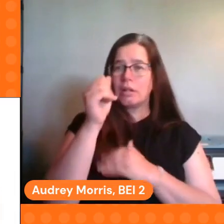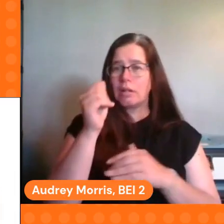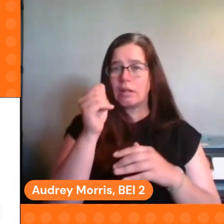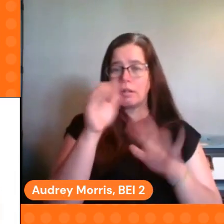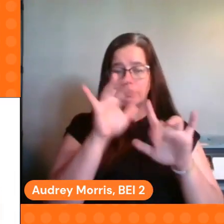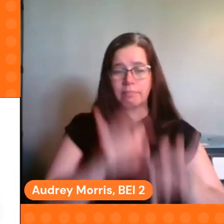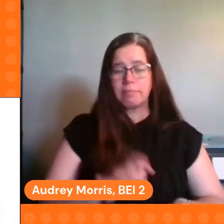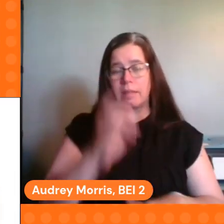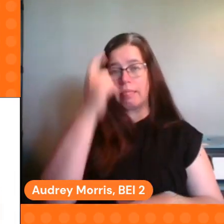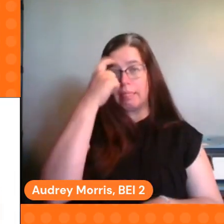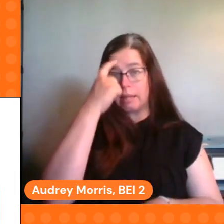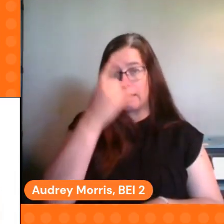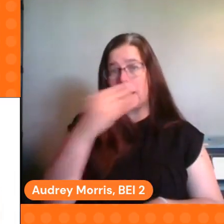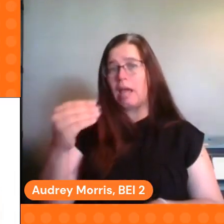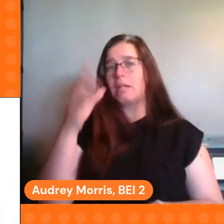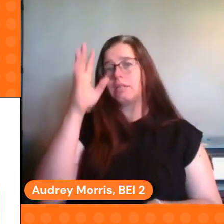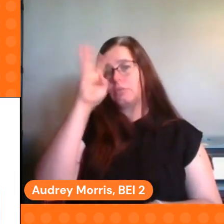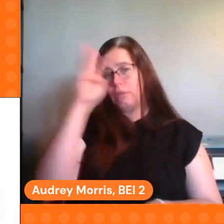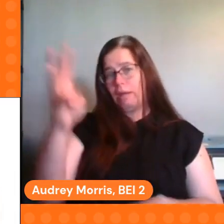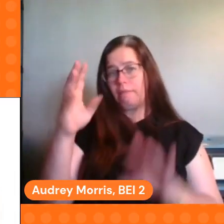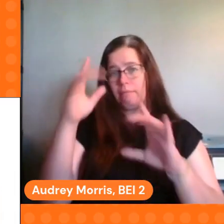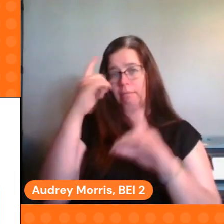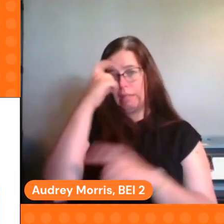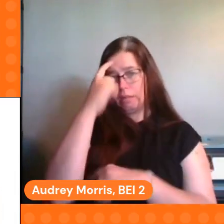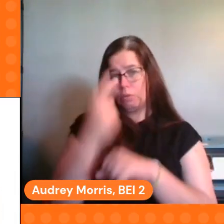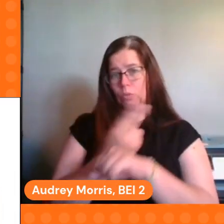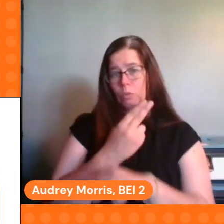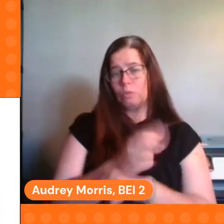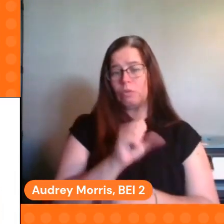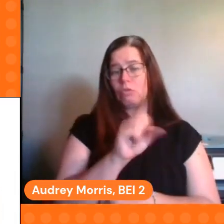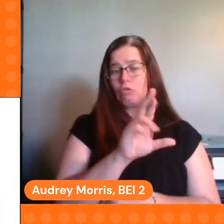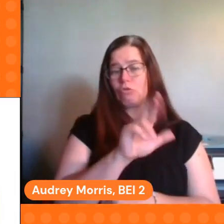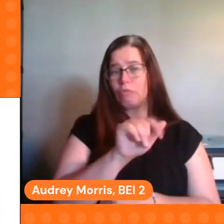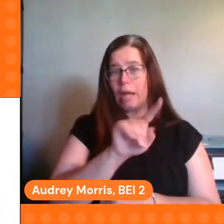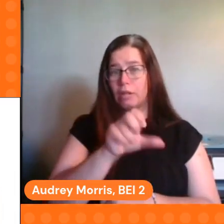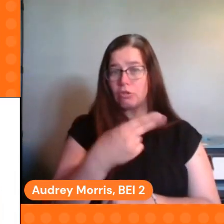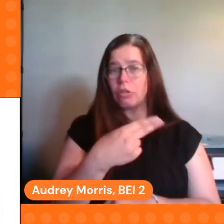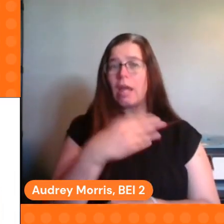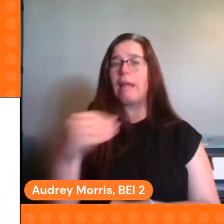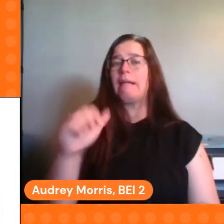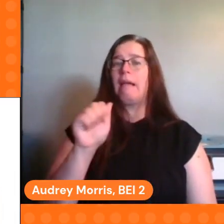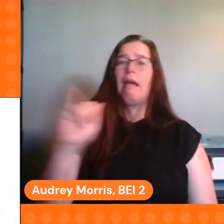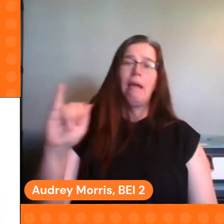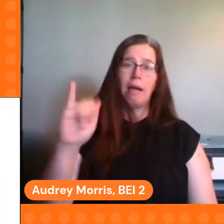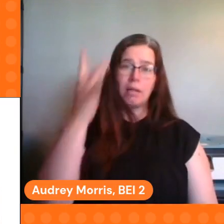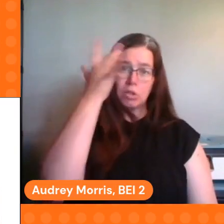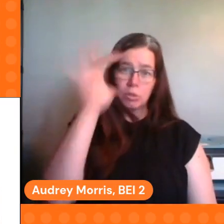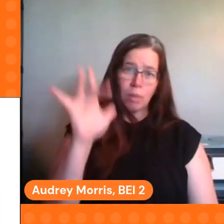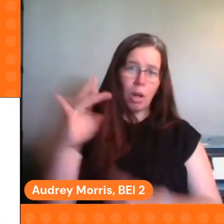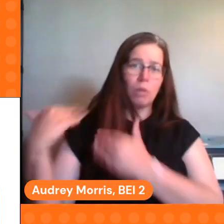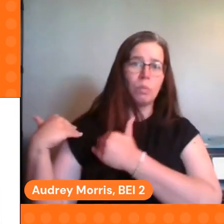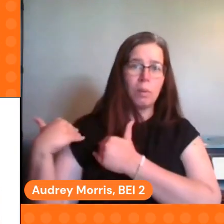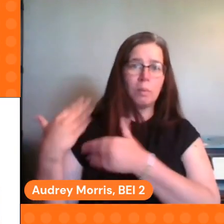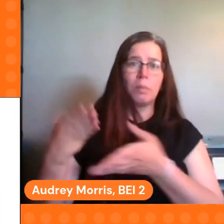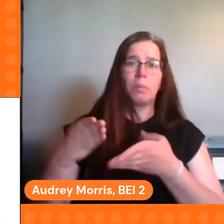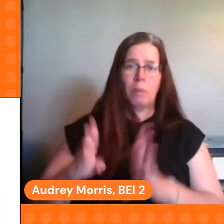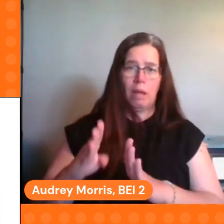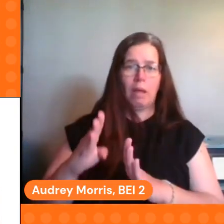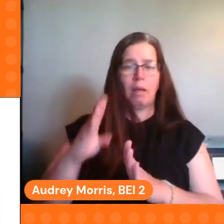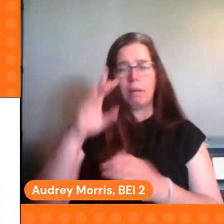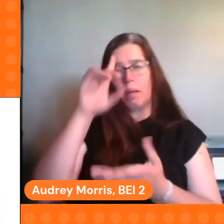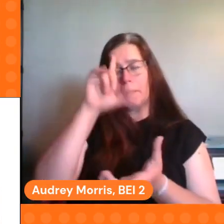scratch, and also learn how to use AI in a smart and responsible way, because we believe that